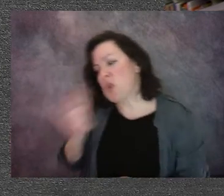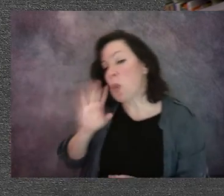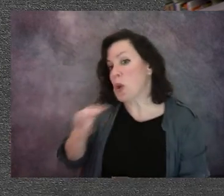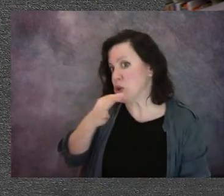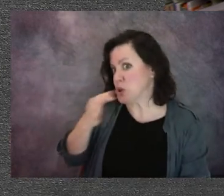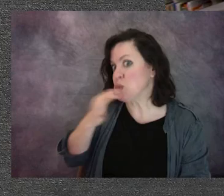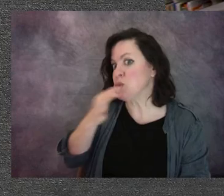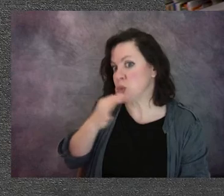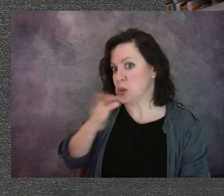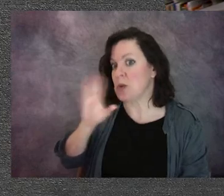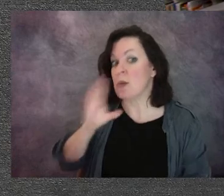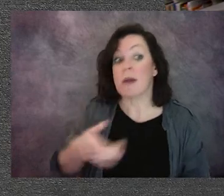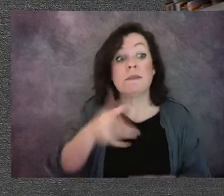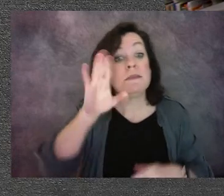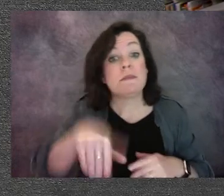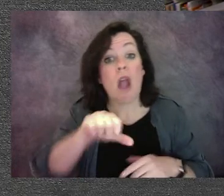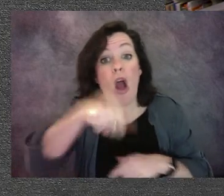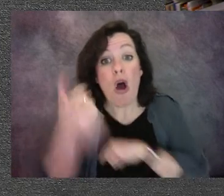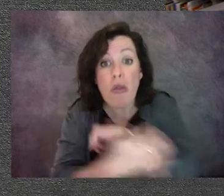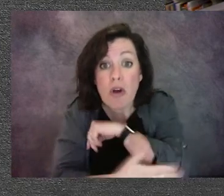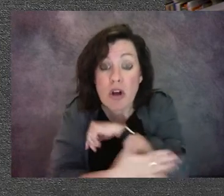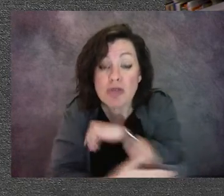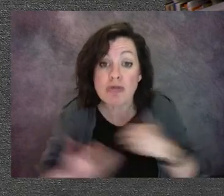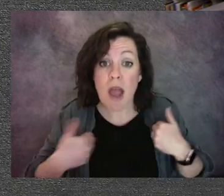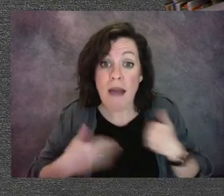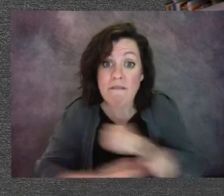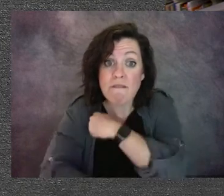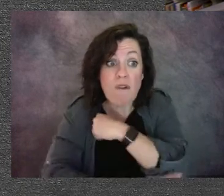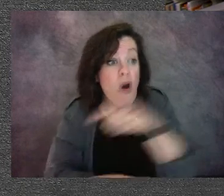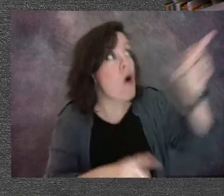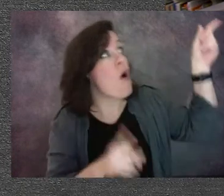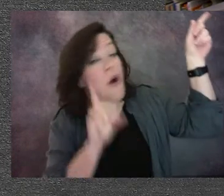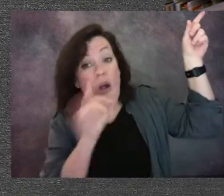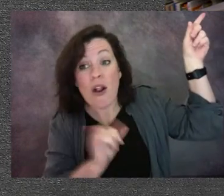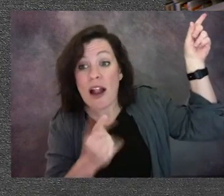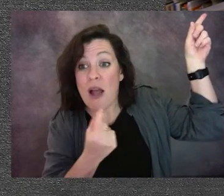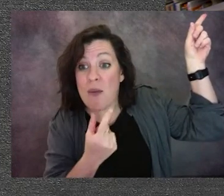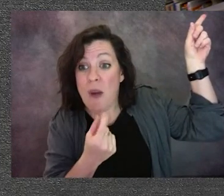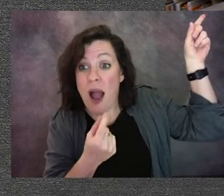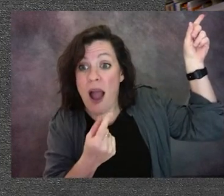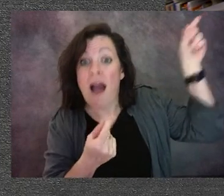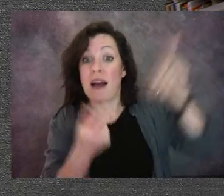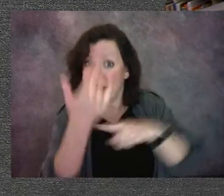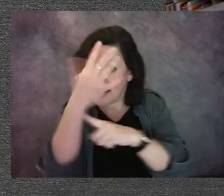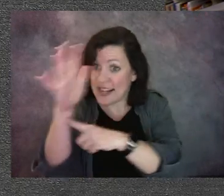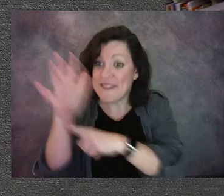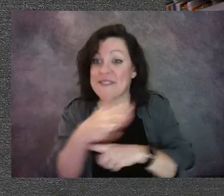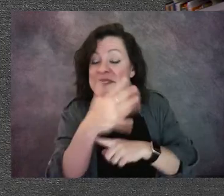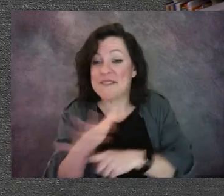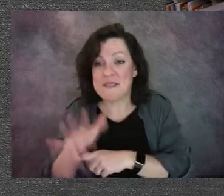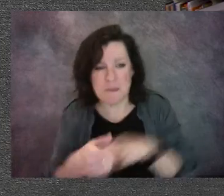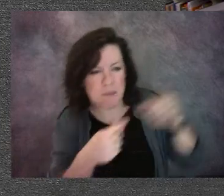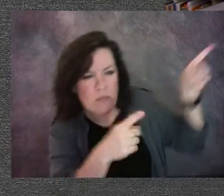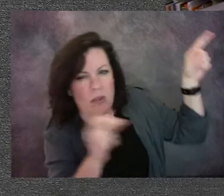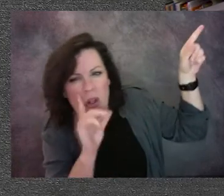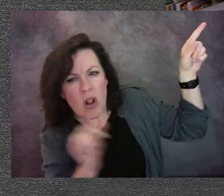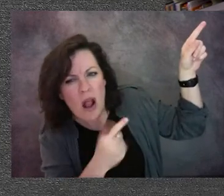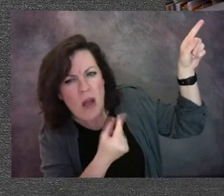also have fall in other countries. What? That looks like it snowed there before they all fell off. Oh, you